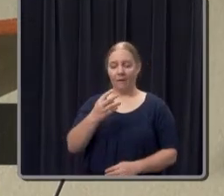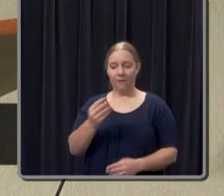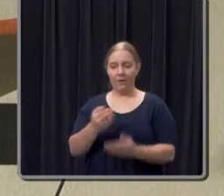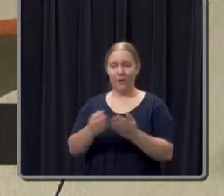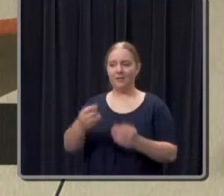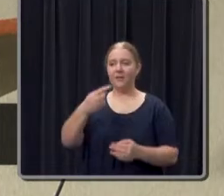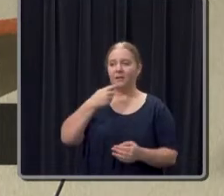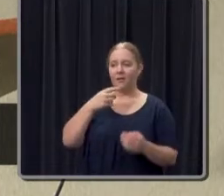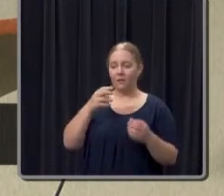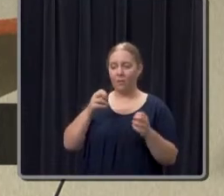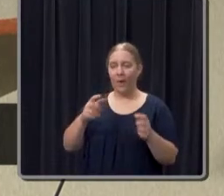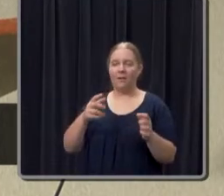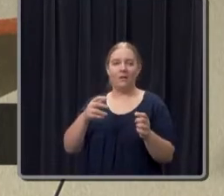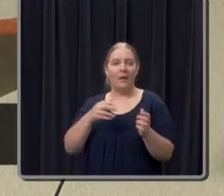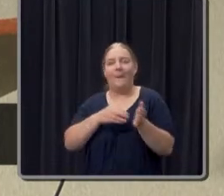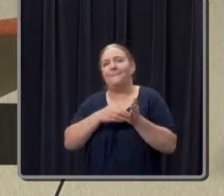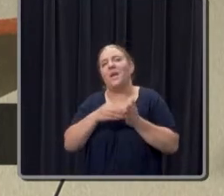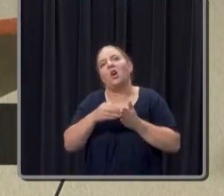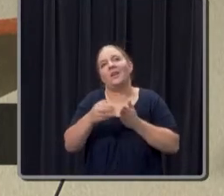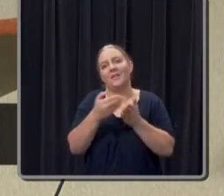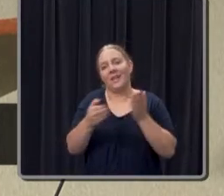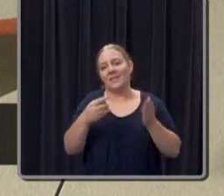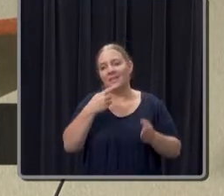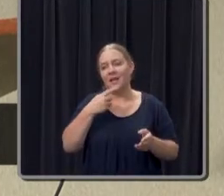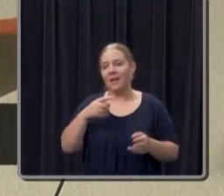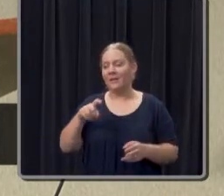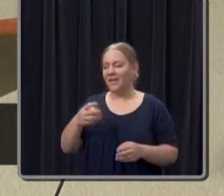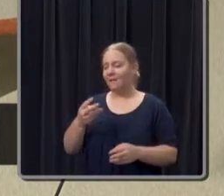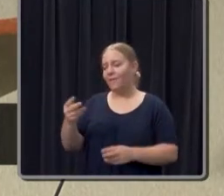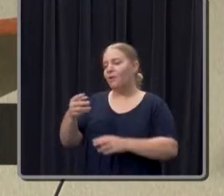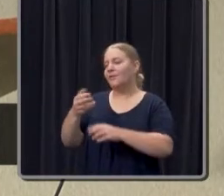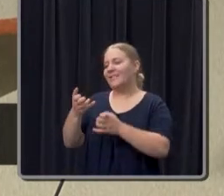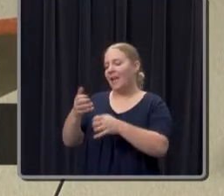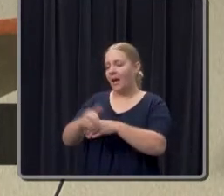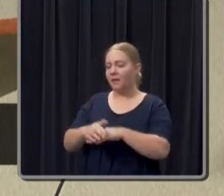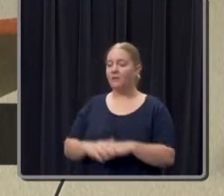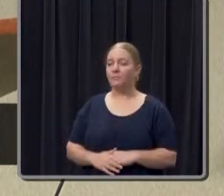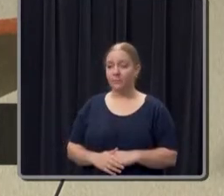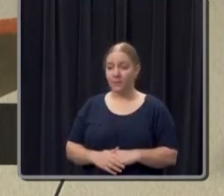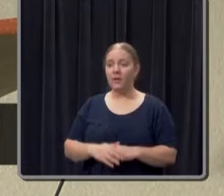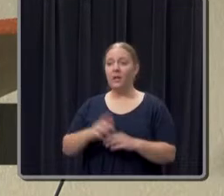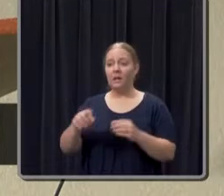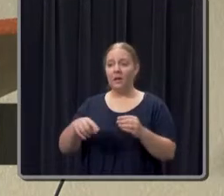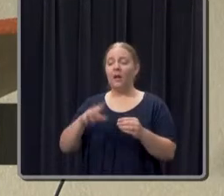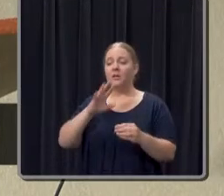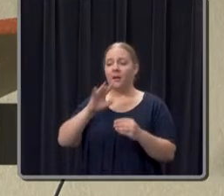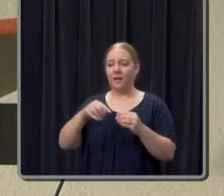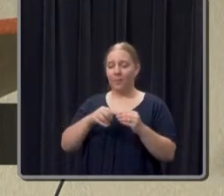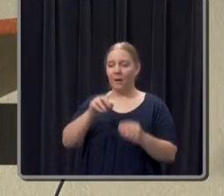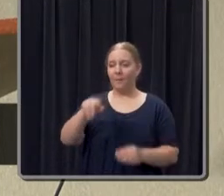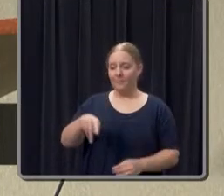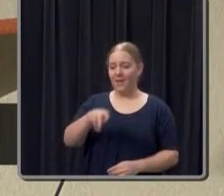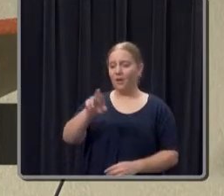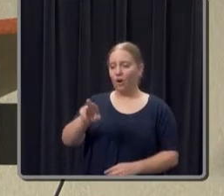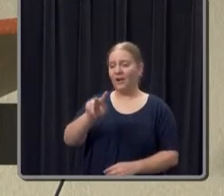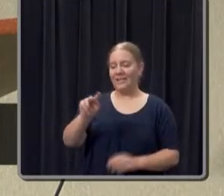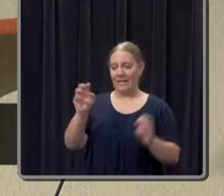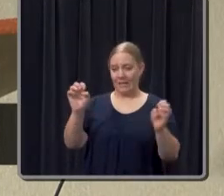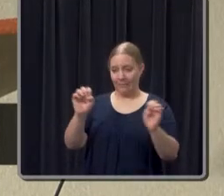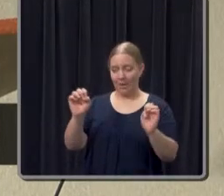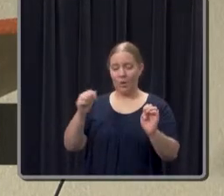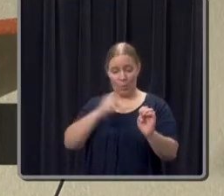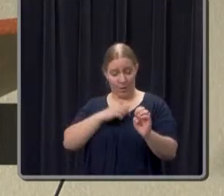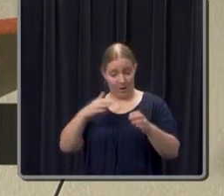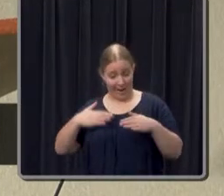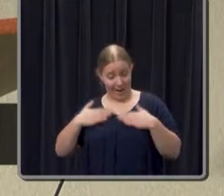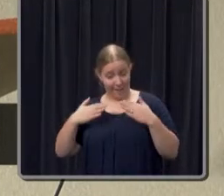say. Well, a million things to say, but only a couple tonight. Regarding the PRT emergency, we are all very happy